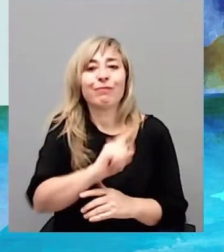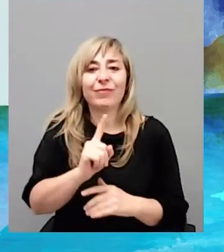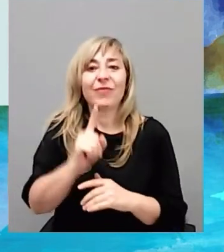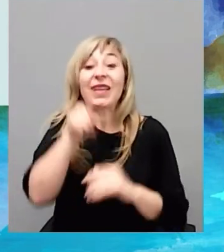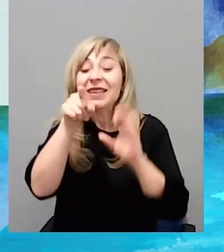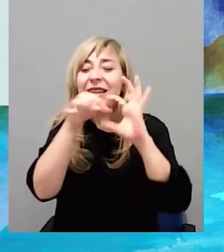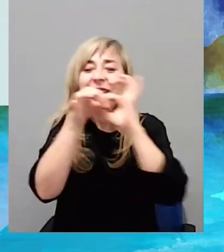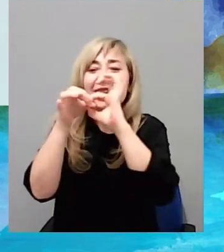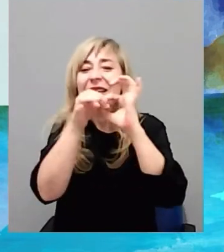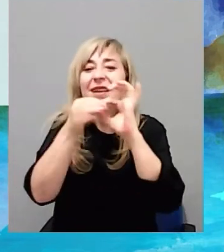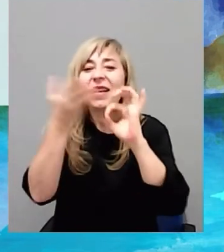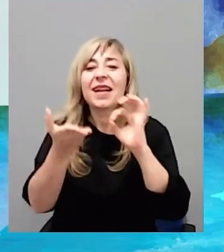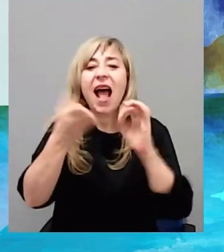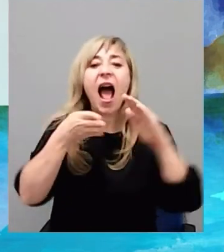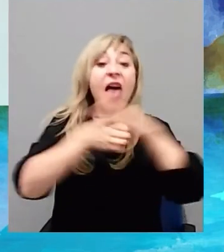is.